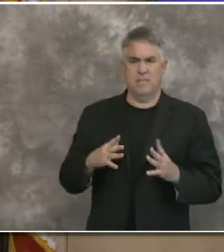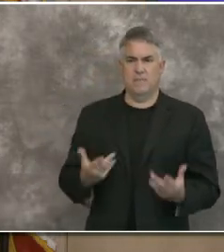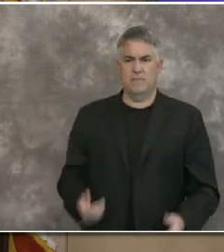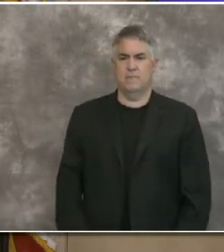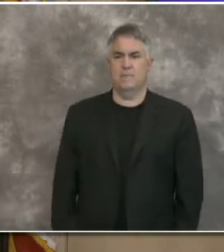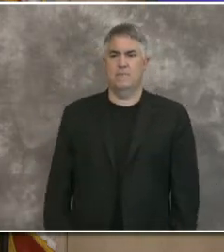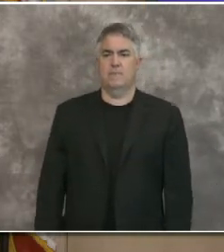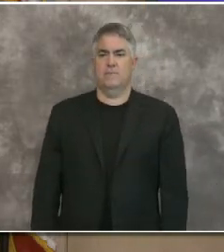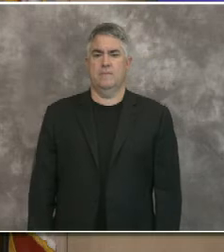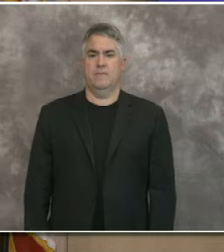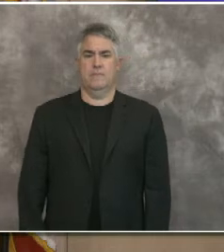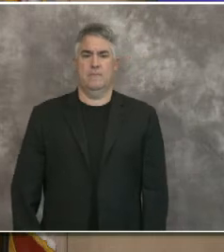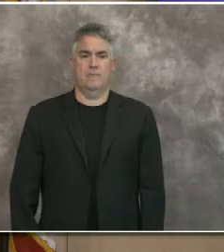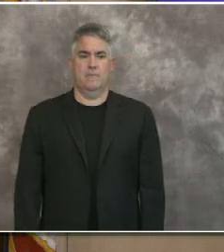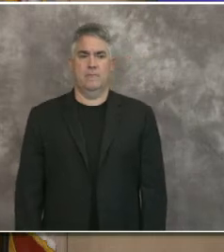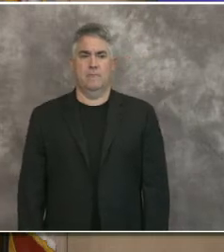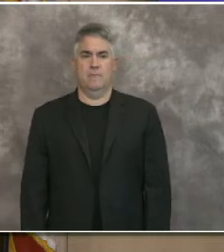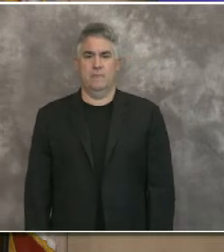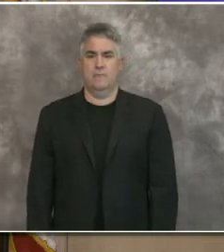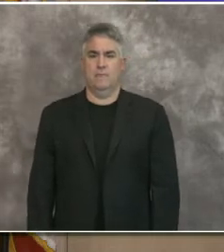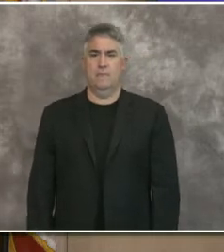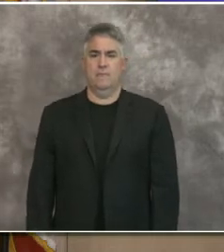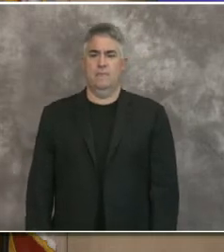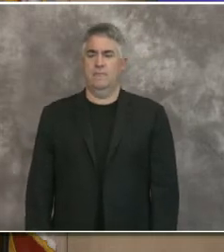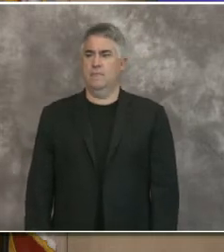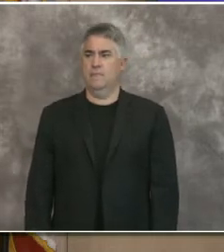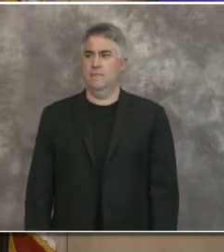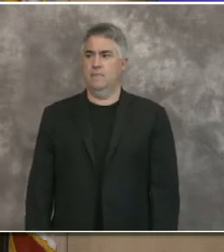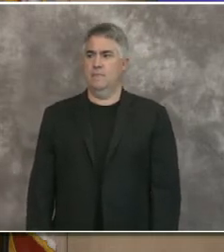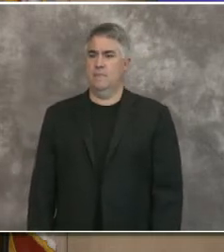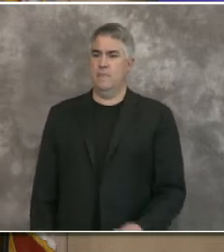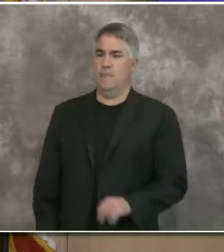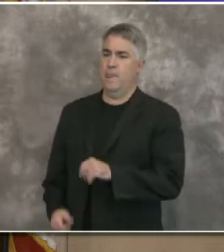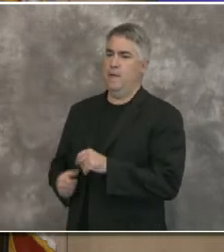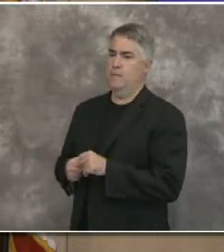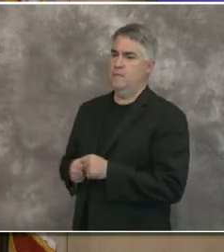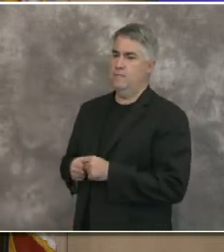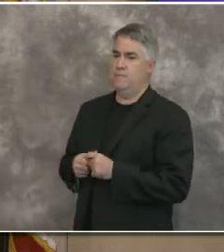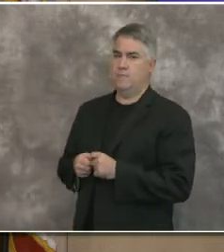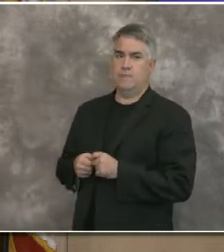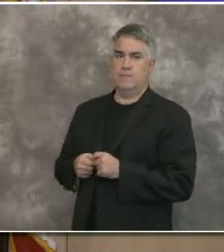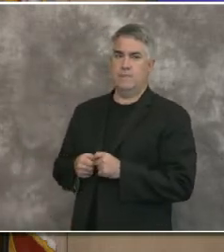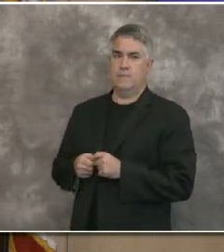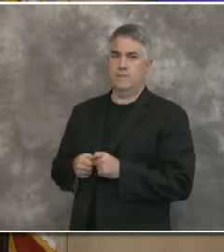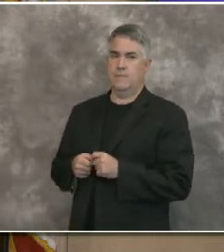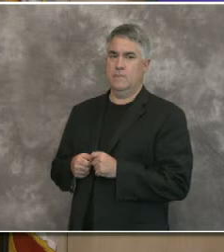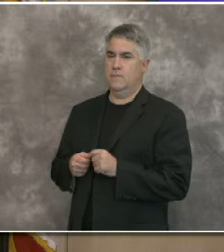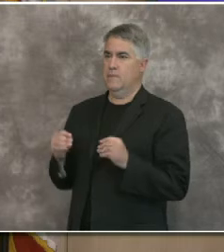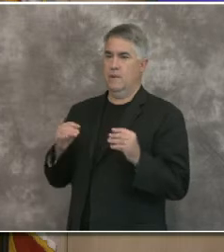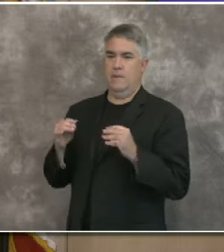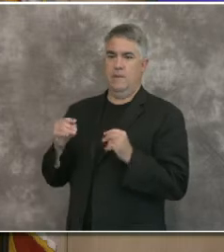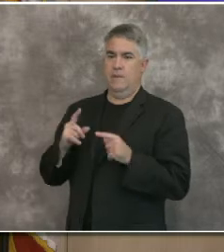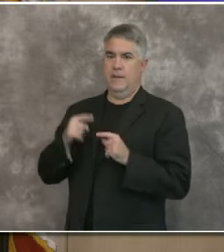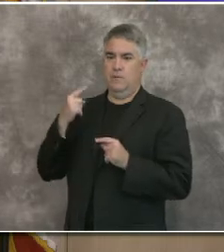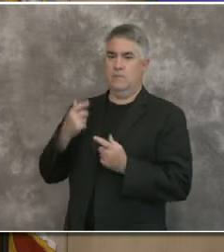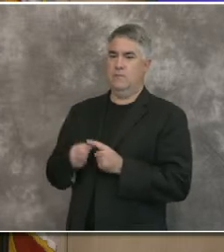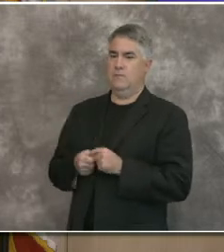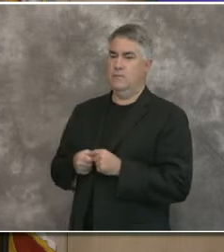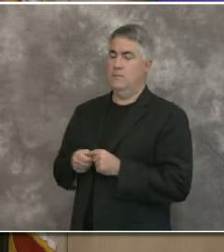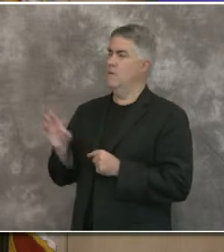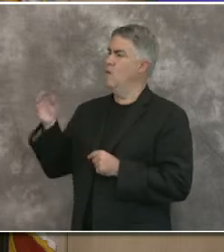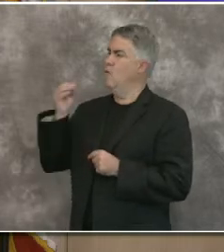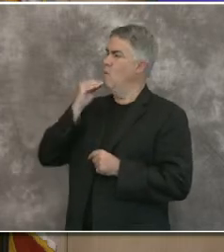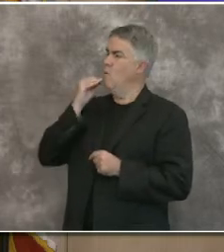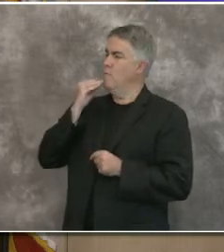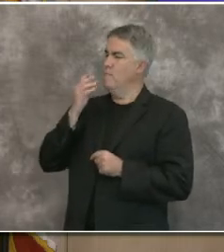So what's the situation there? Great. And also with the homeless population, we didn't get an update on number